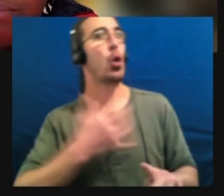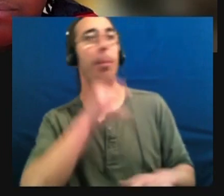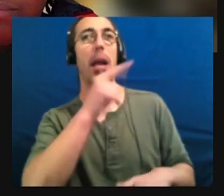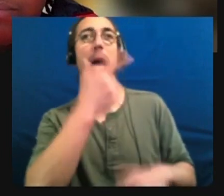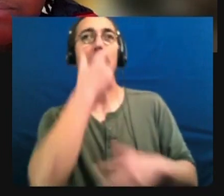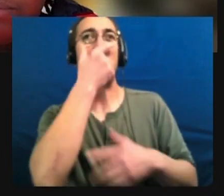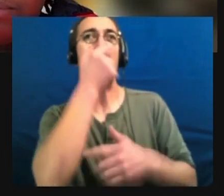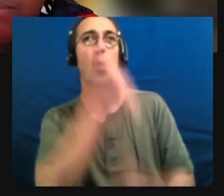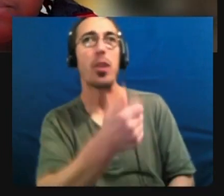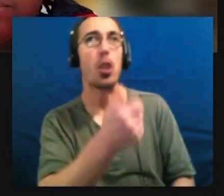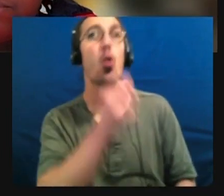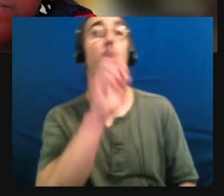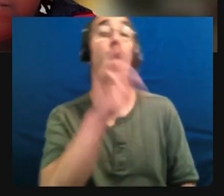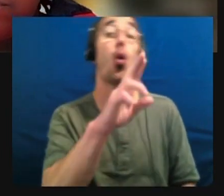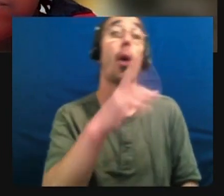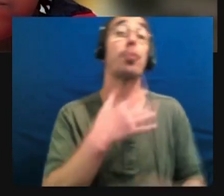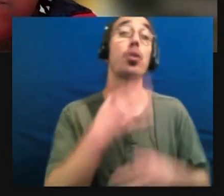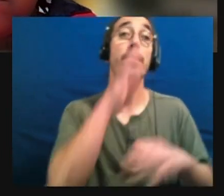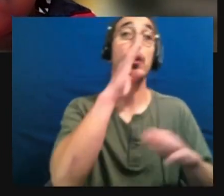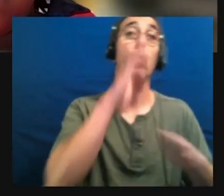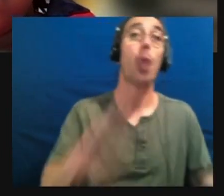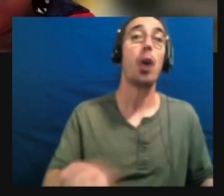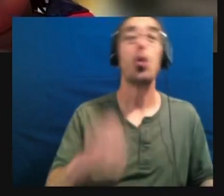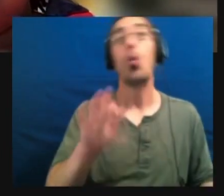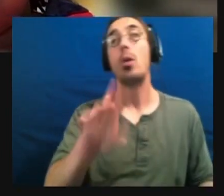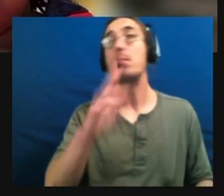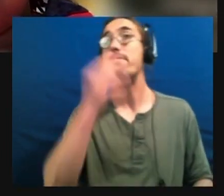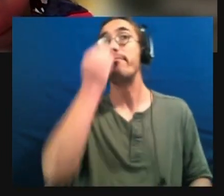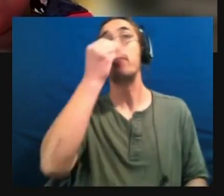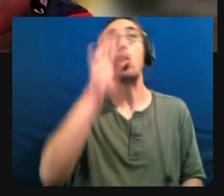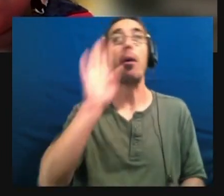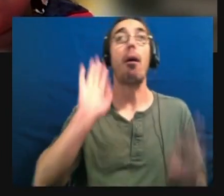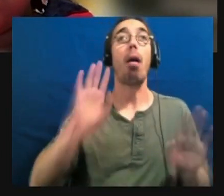quiet or aloof.